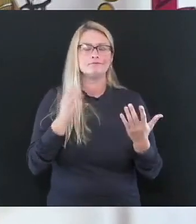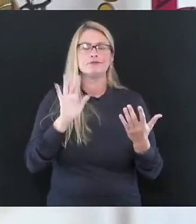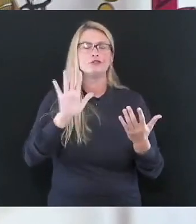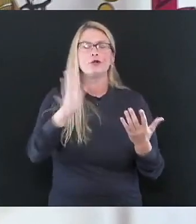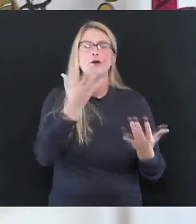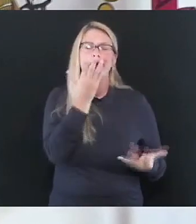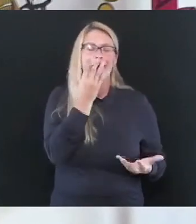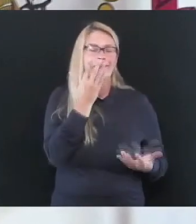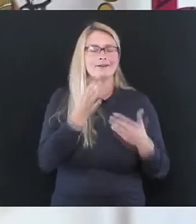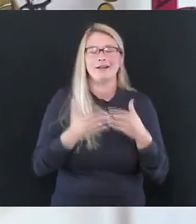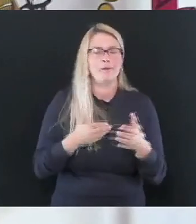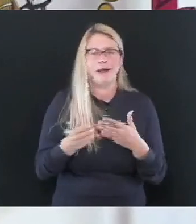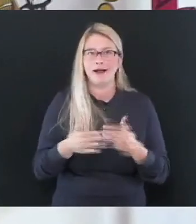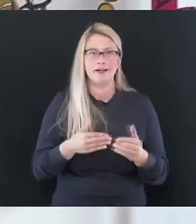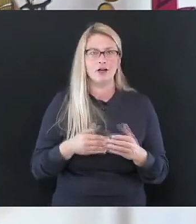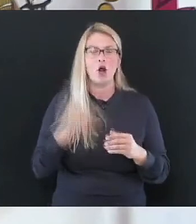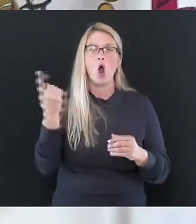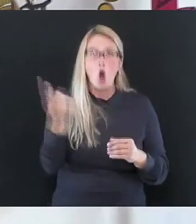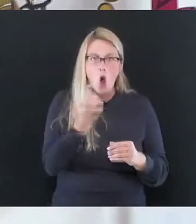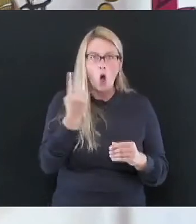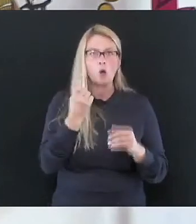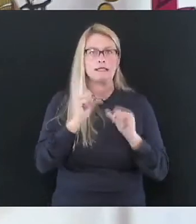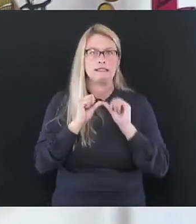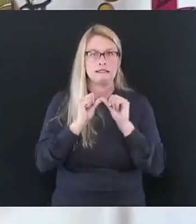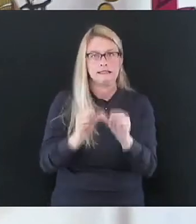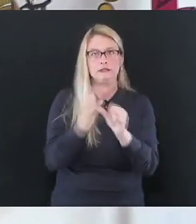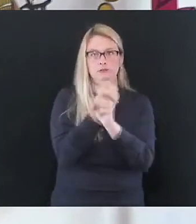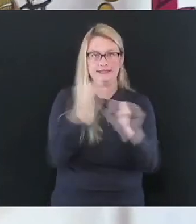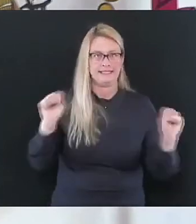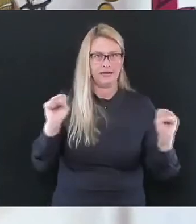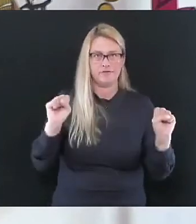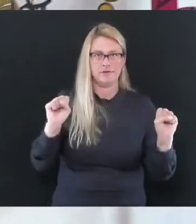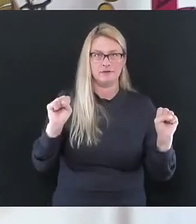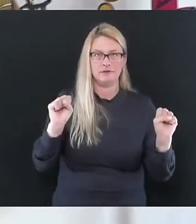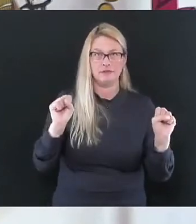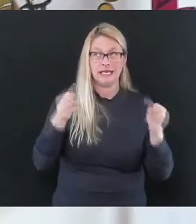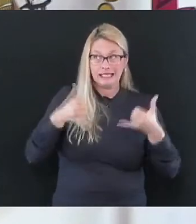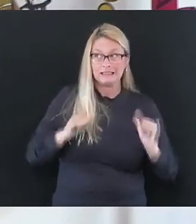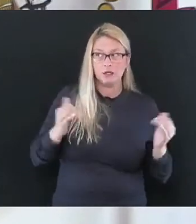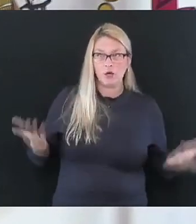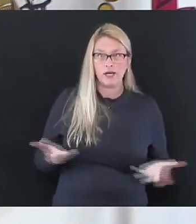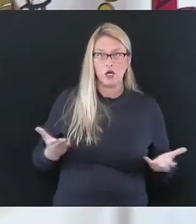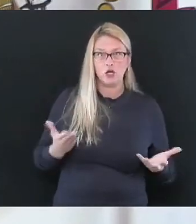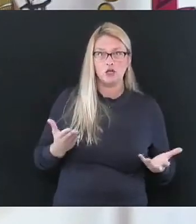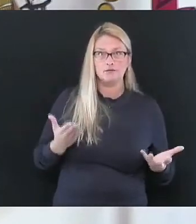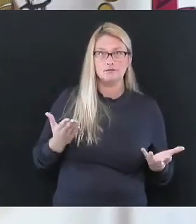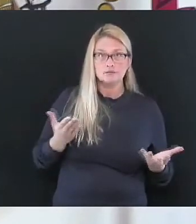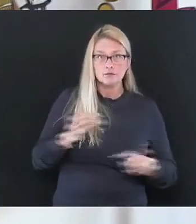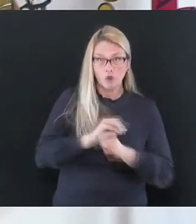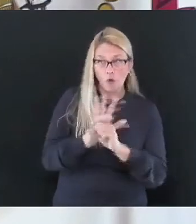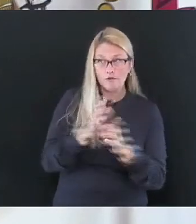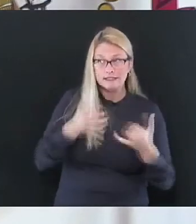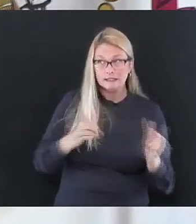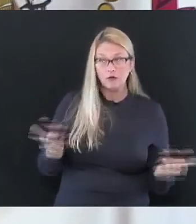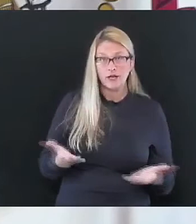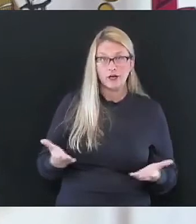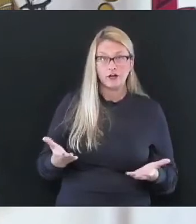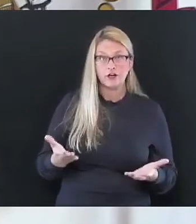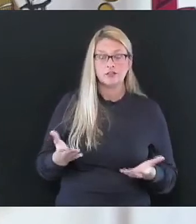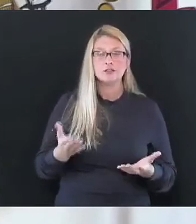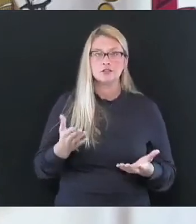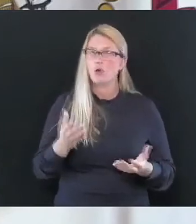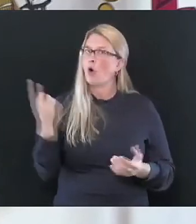You better keep your guard up. This thing's not away from us. You better keep your guard up.